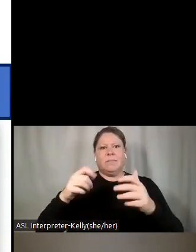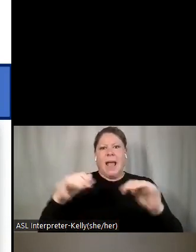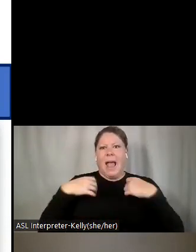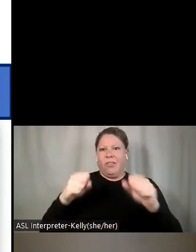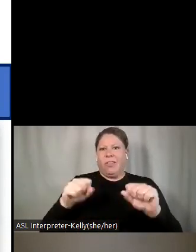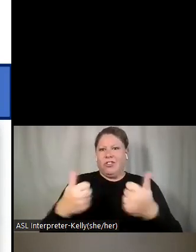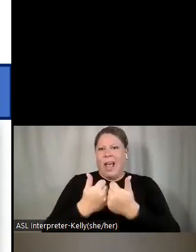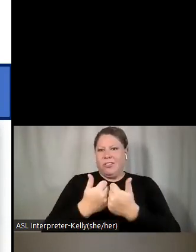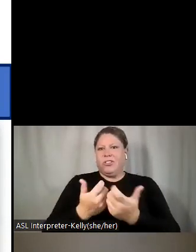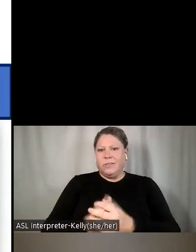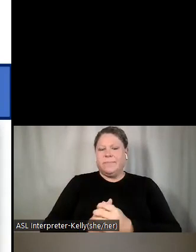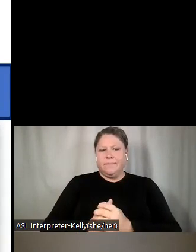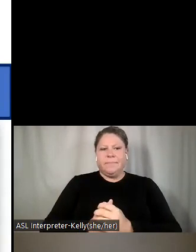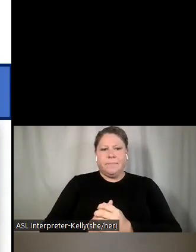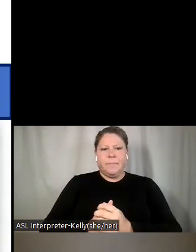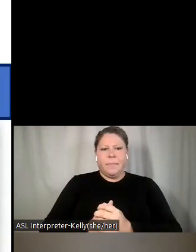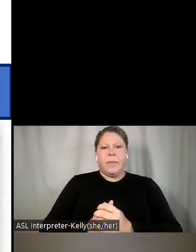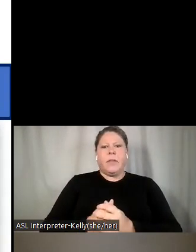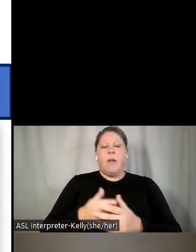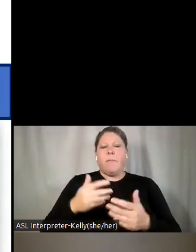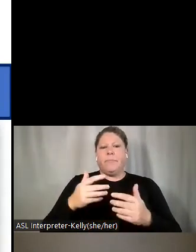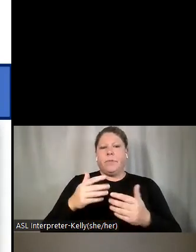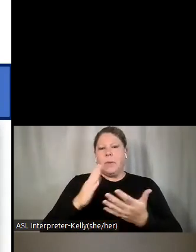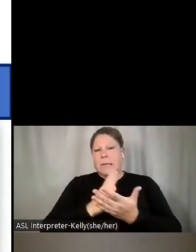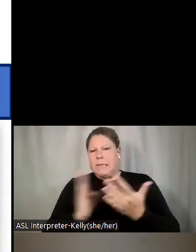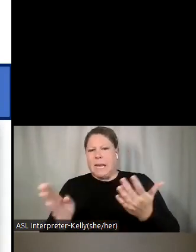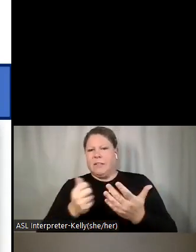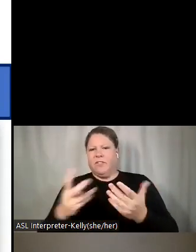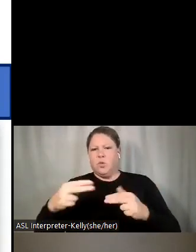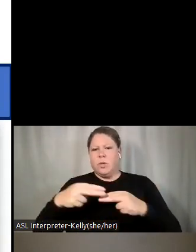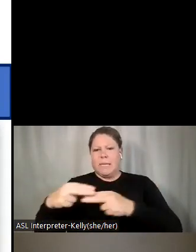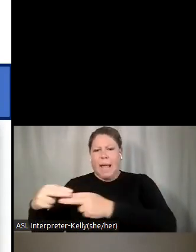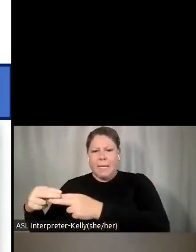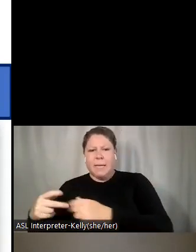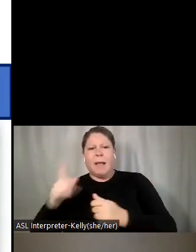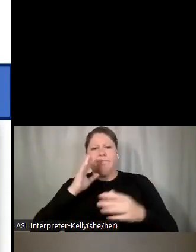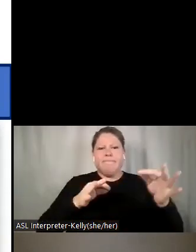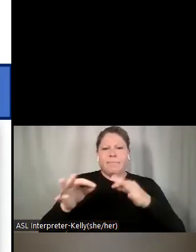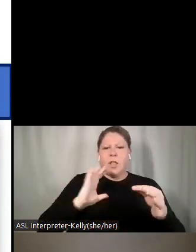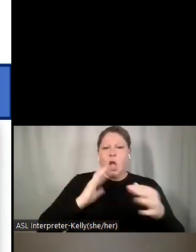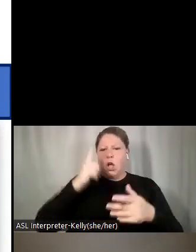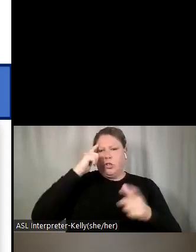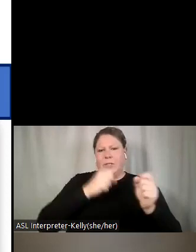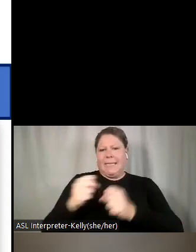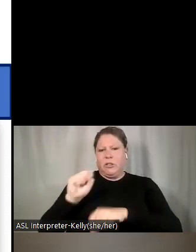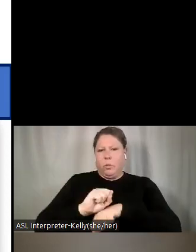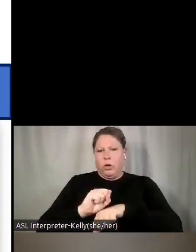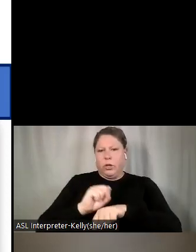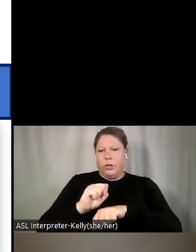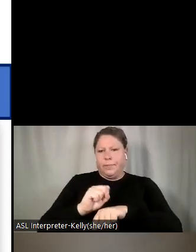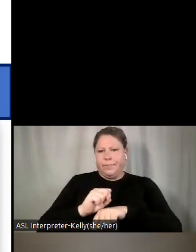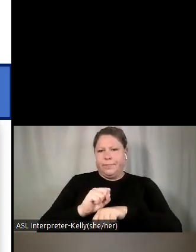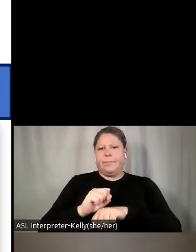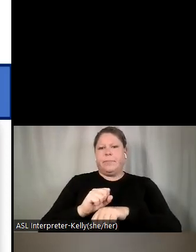this next section, over these next few slides, I'm actually going to talk through the strategic work, or those strategic initiatives and